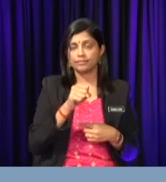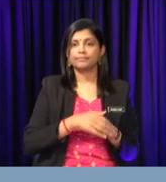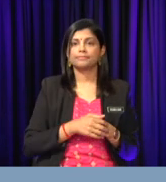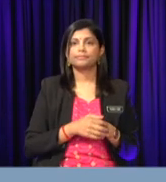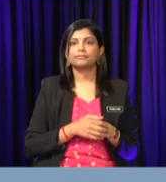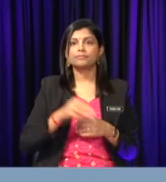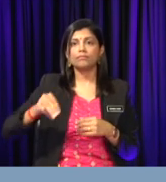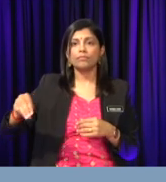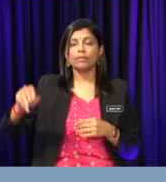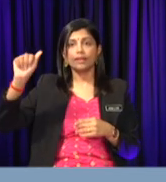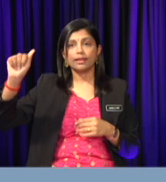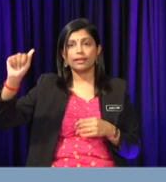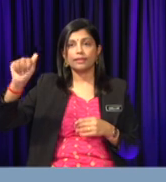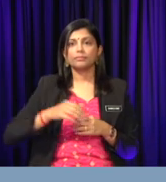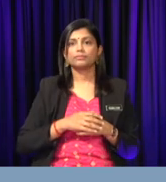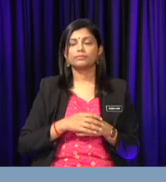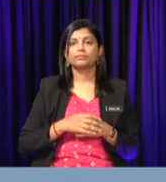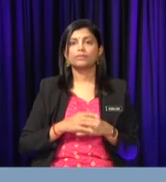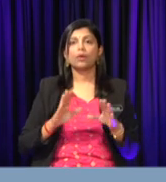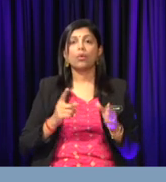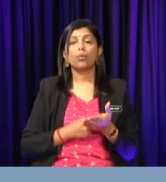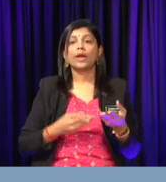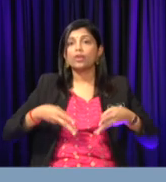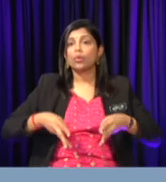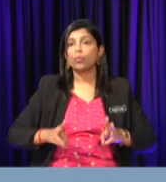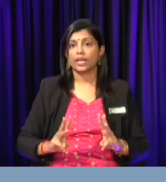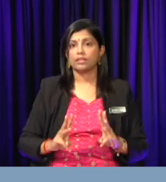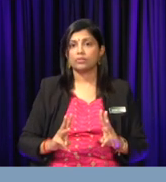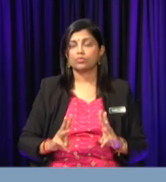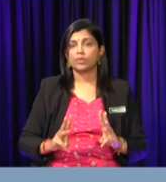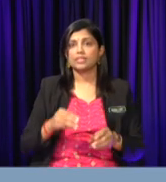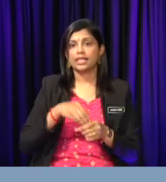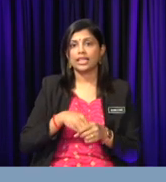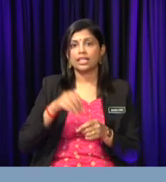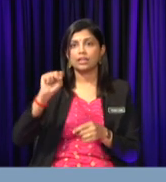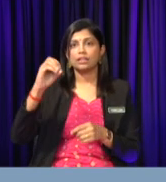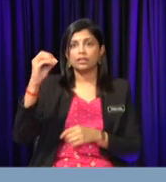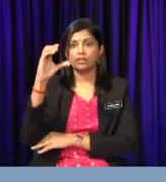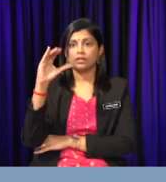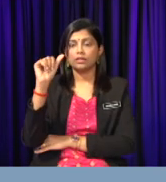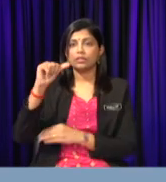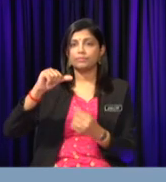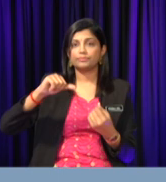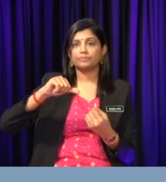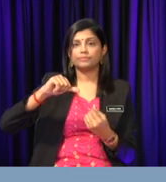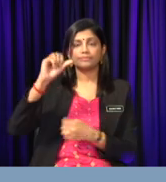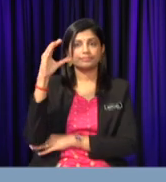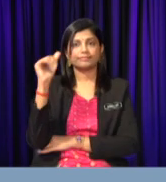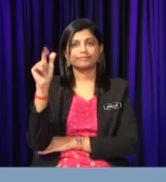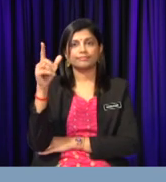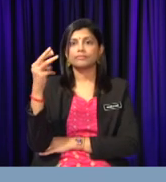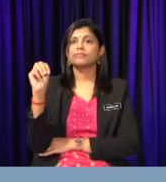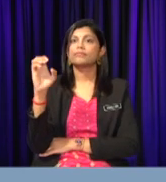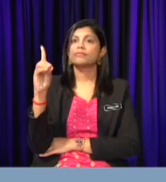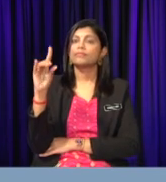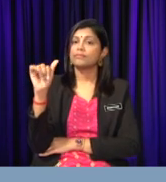ways does advertising on social media influence people's buying behavior? In what